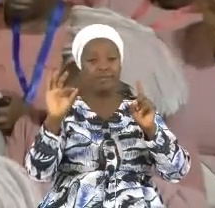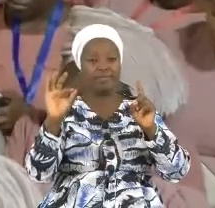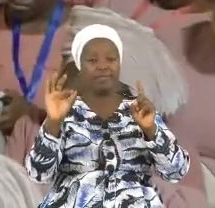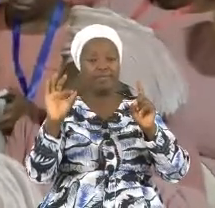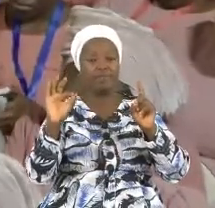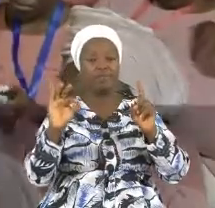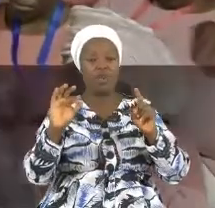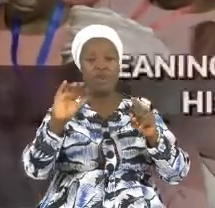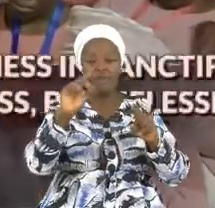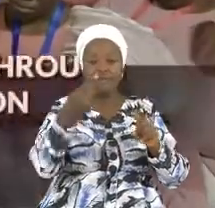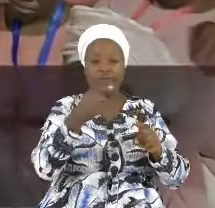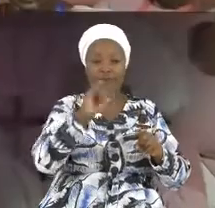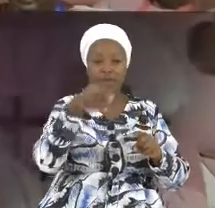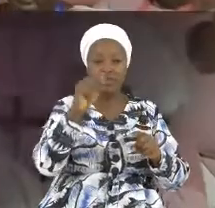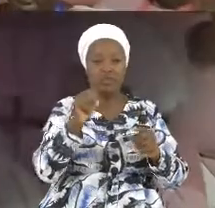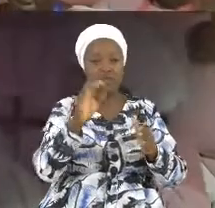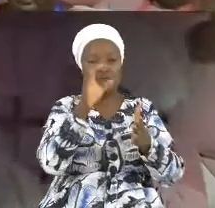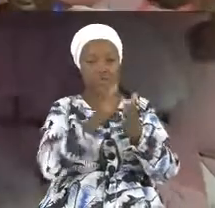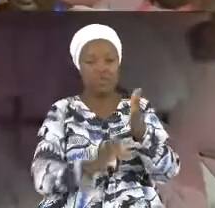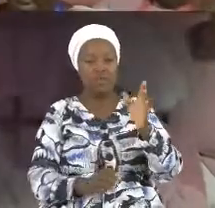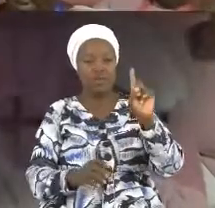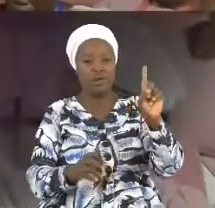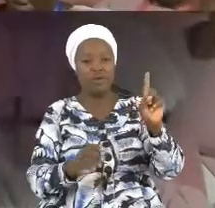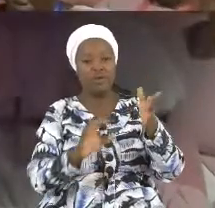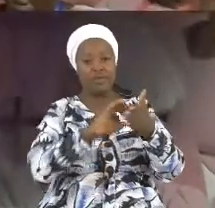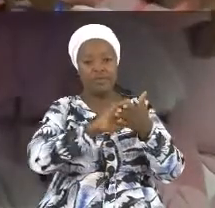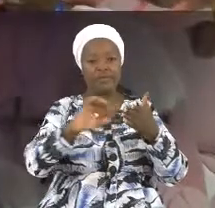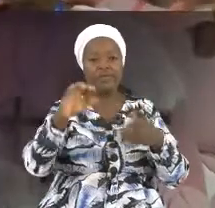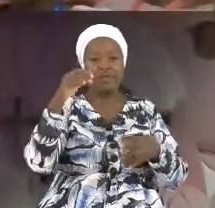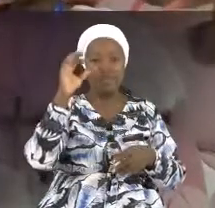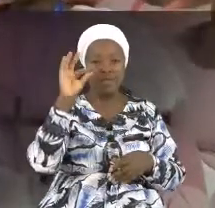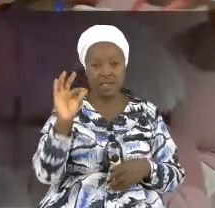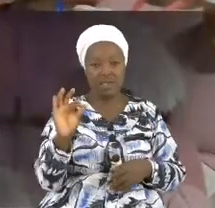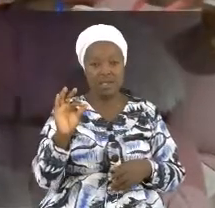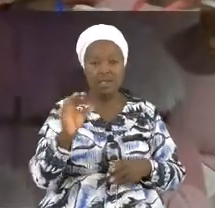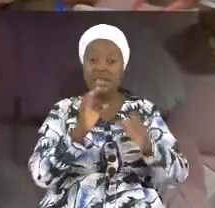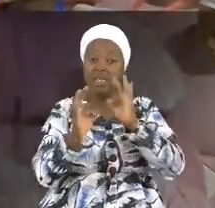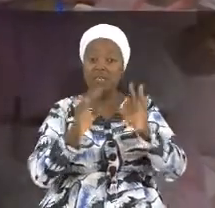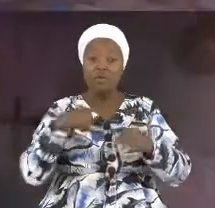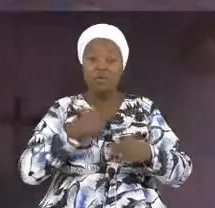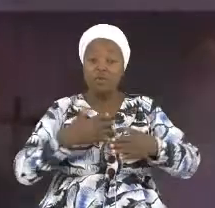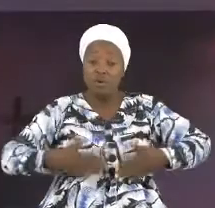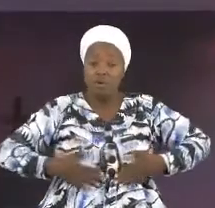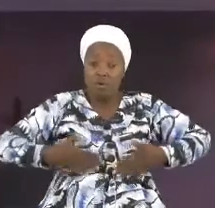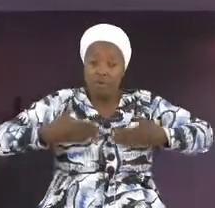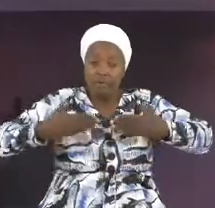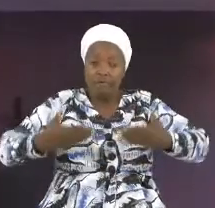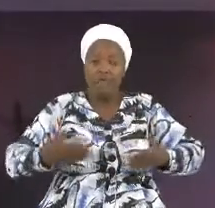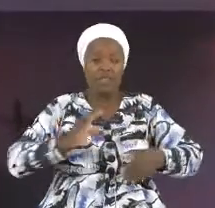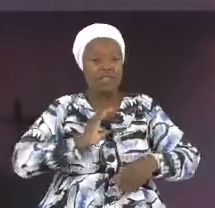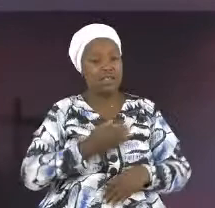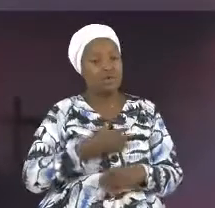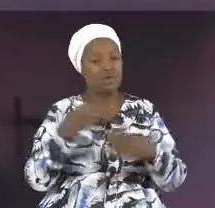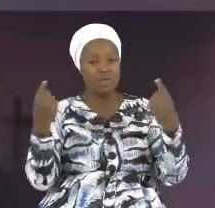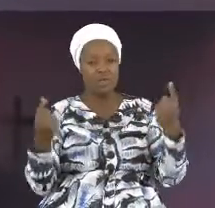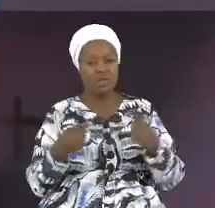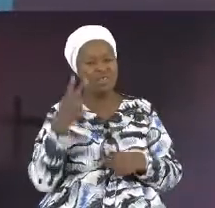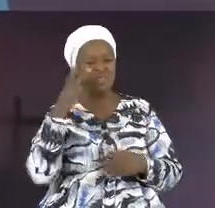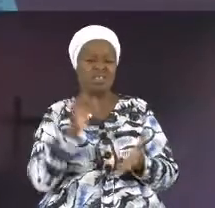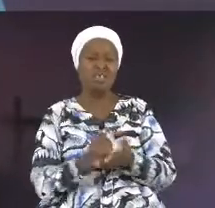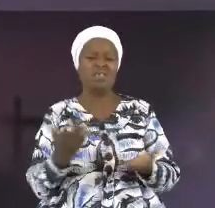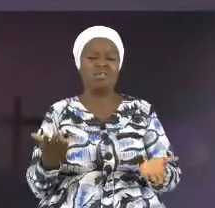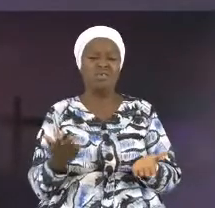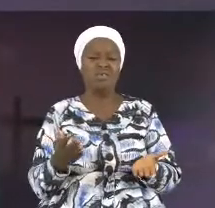verse 9. If we confess our sins, look at that. That's all.